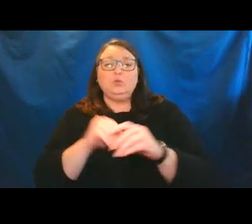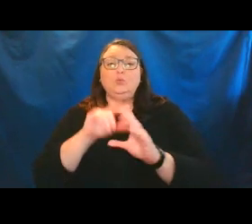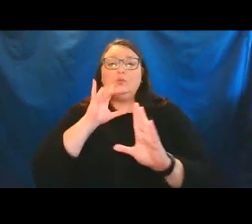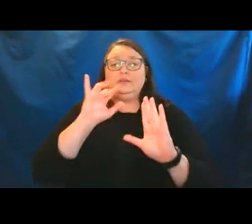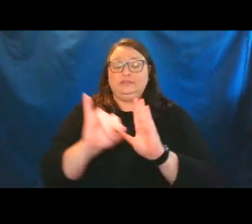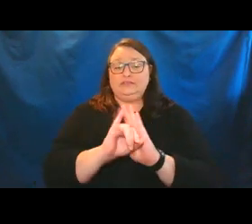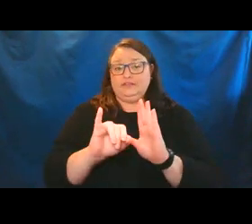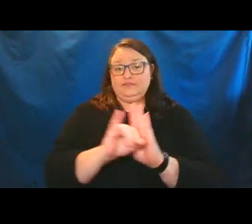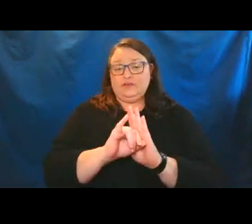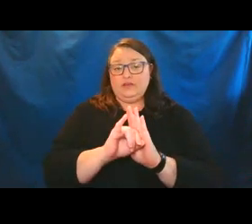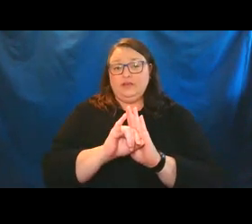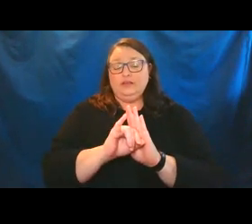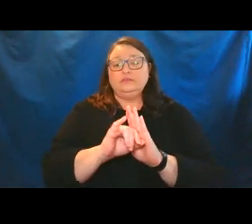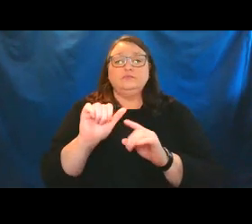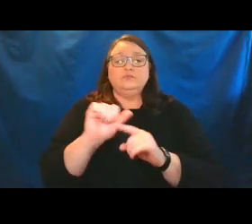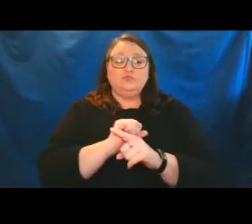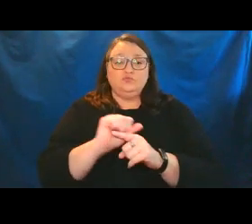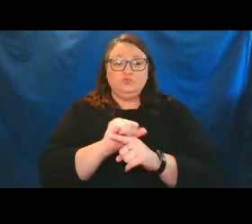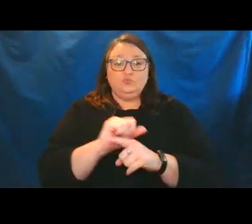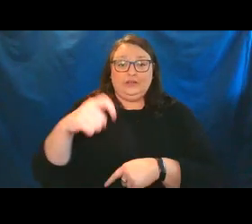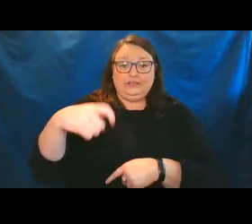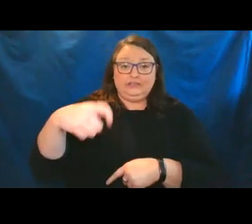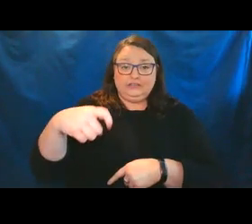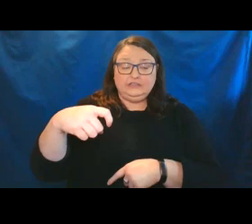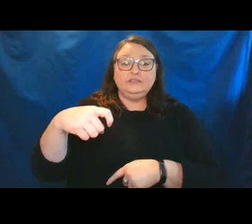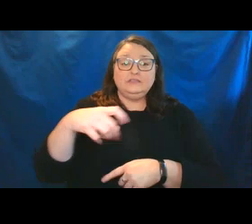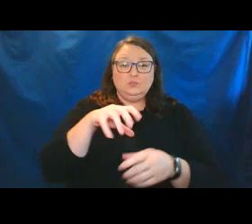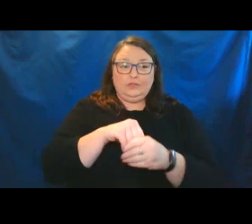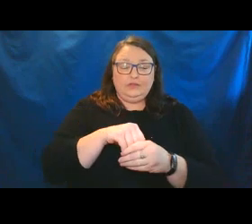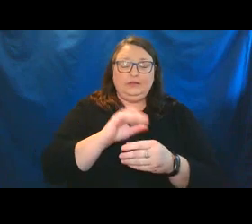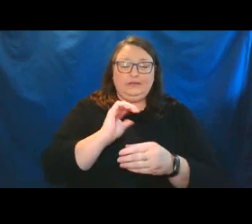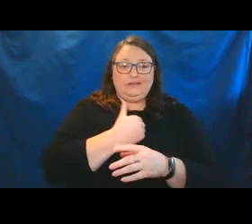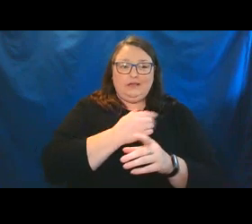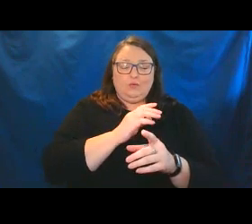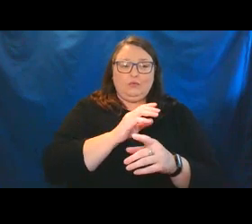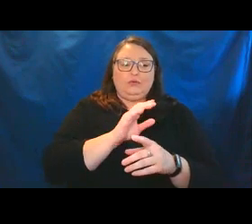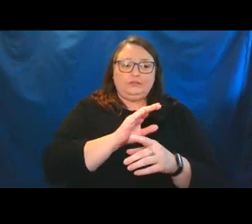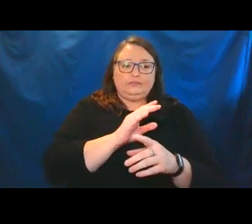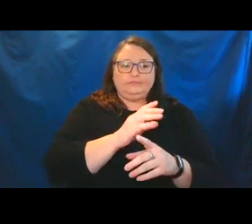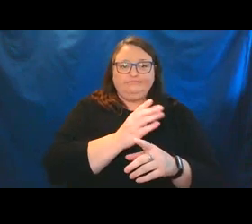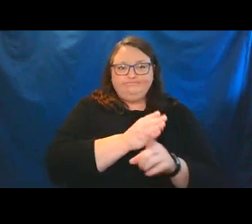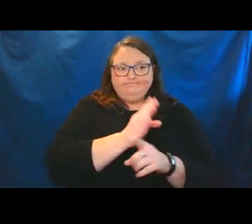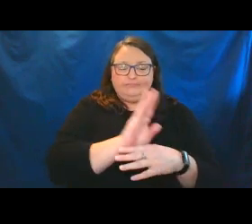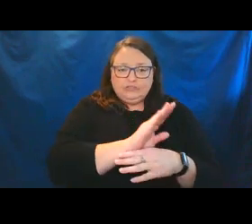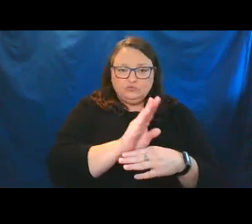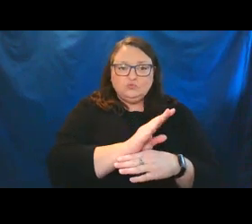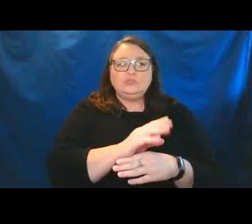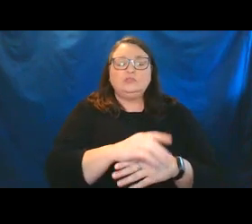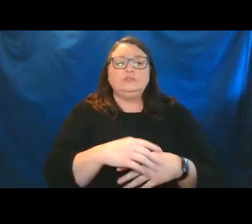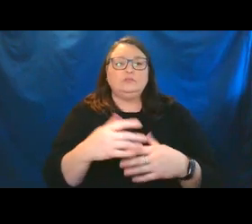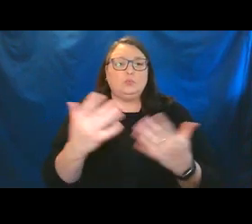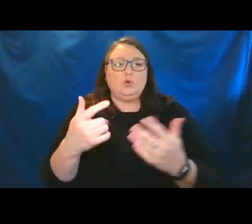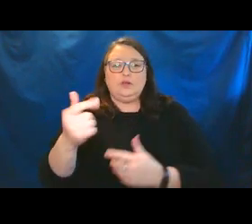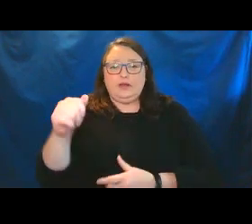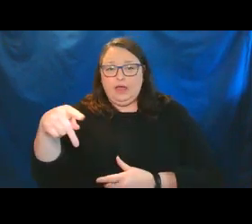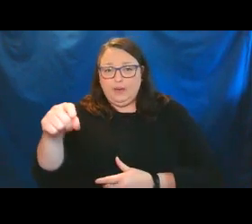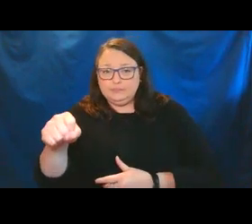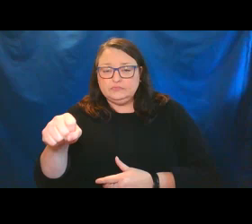identifying training needs in the industries and what the gaps are. Then we will